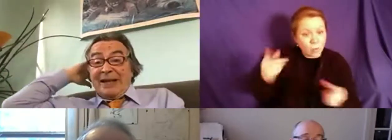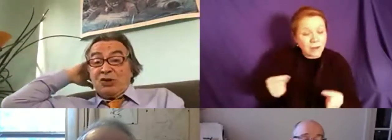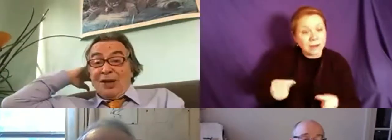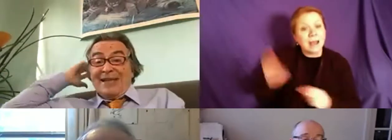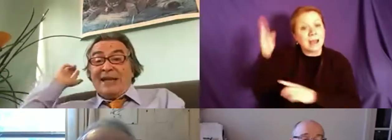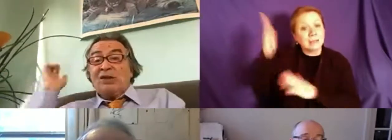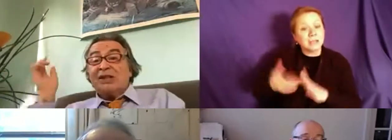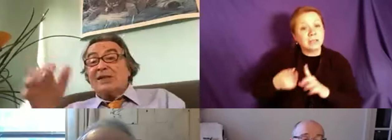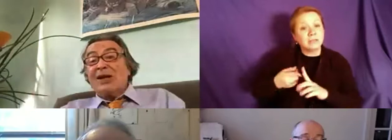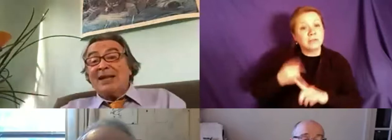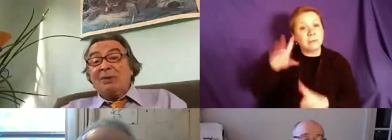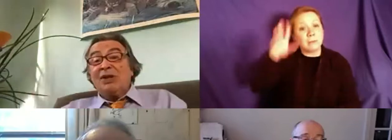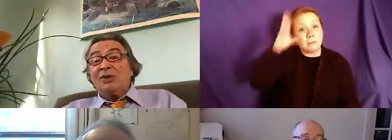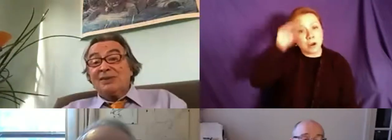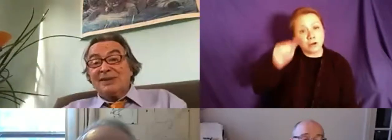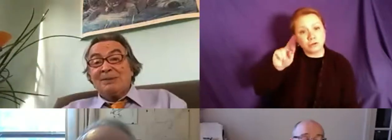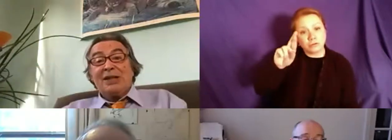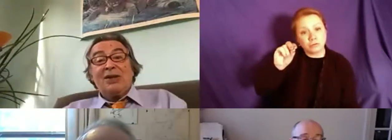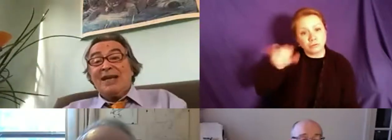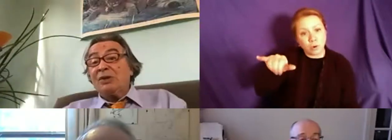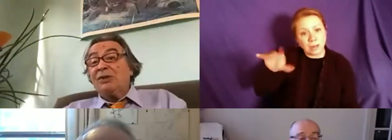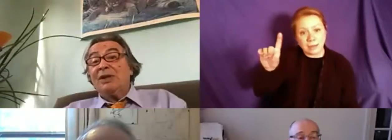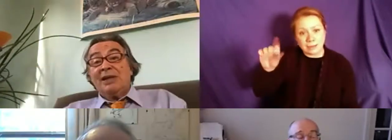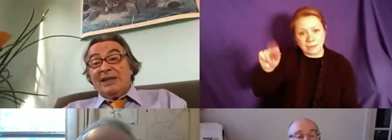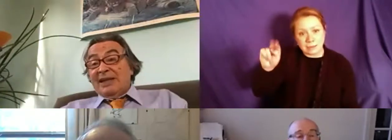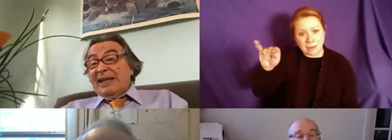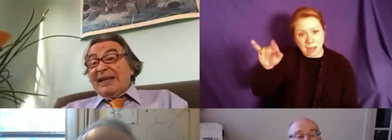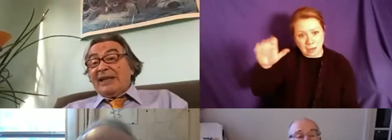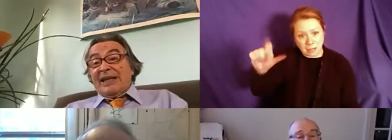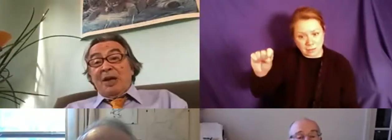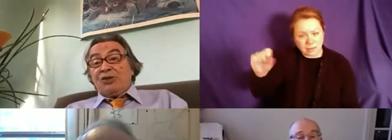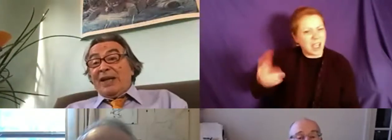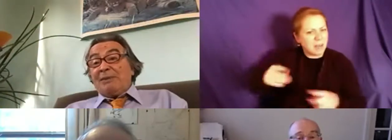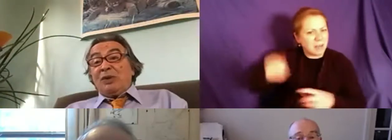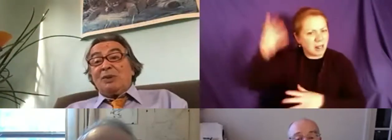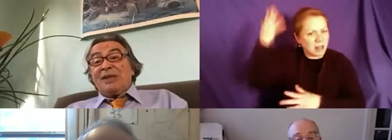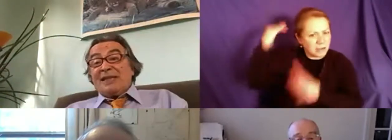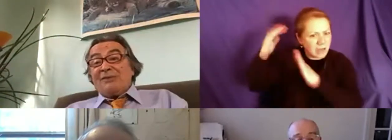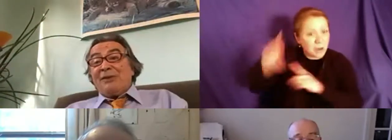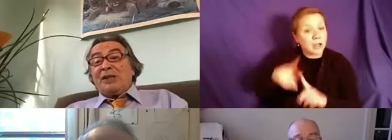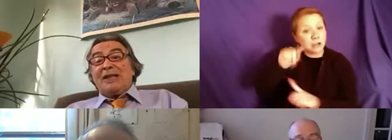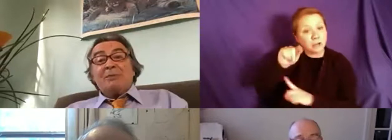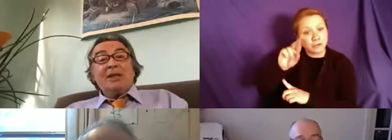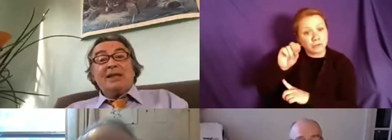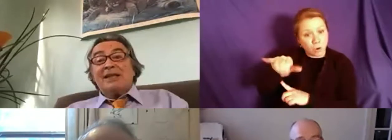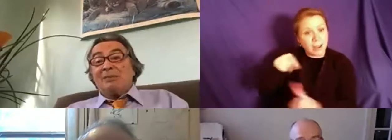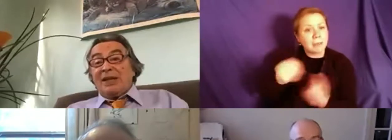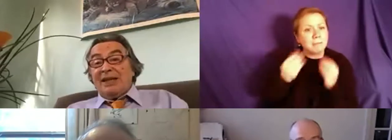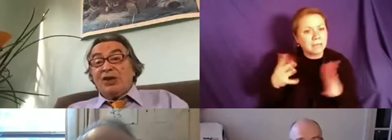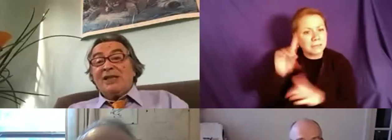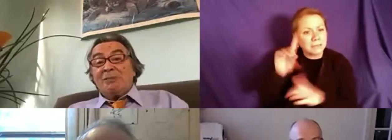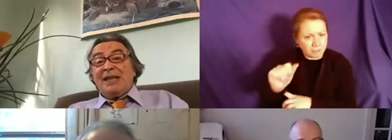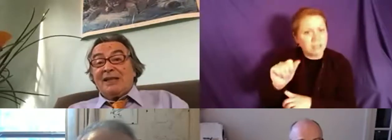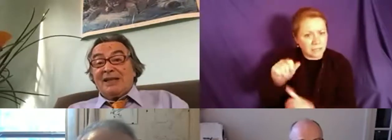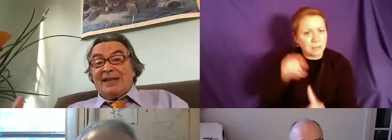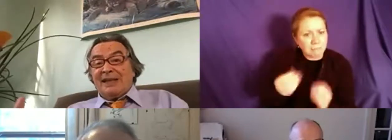boy named Troy Daniels a long time ago. It seems like a long time ago. And the thing about Troy, he had multiple developmental disabilities, but he